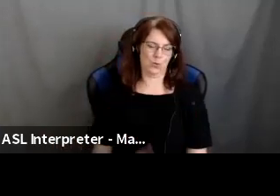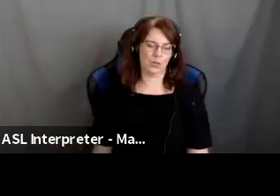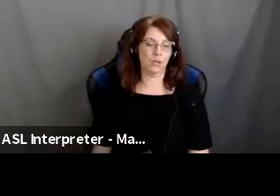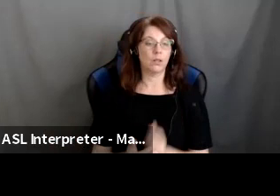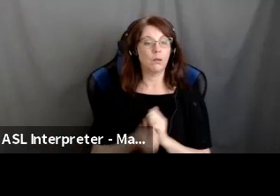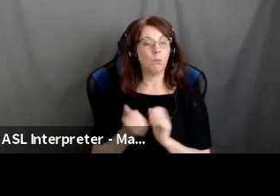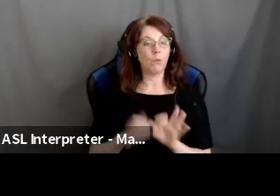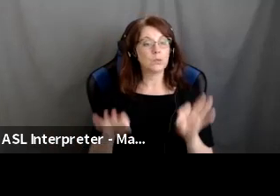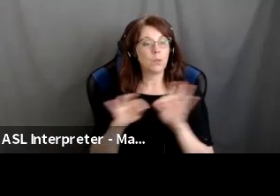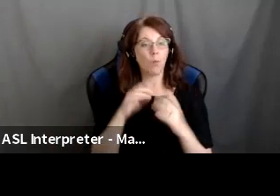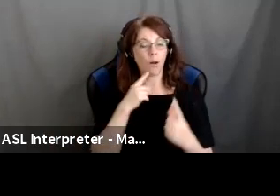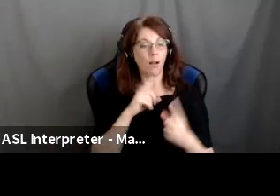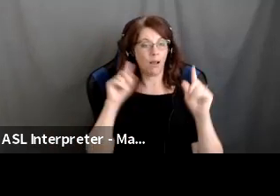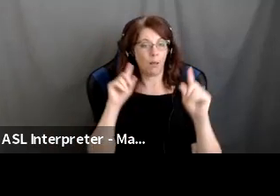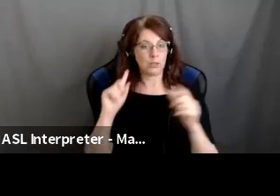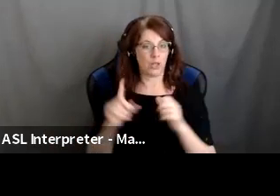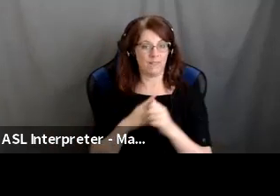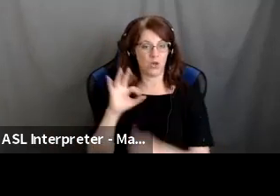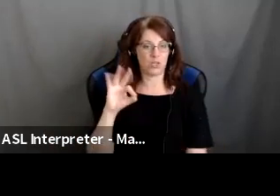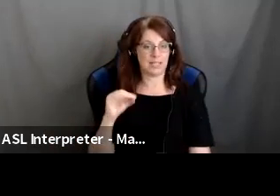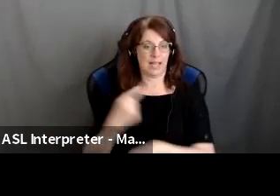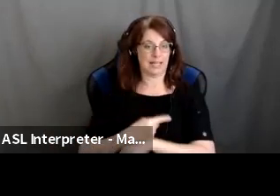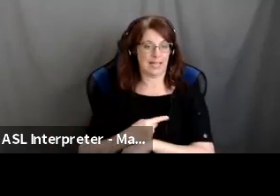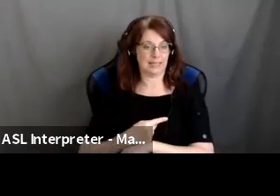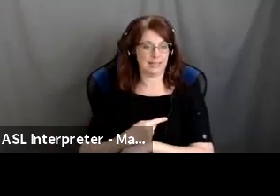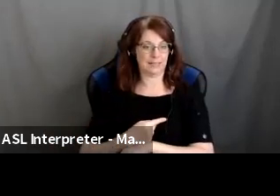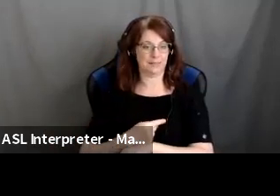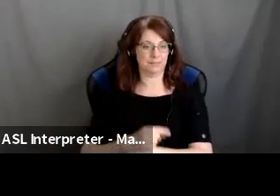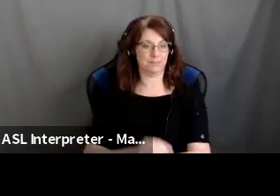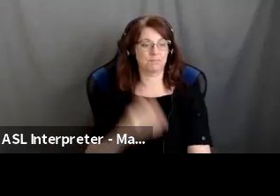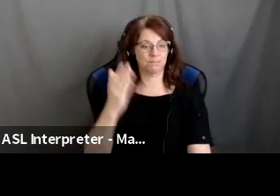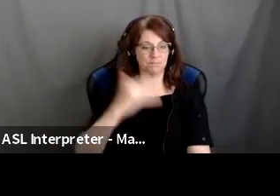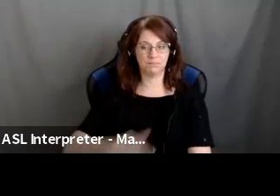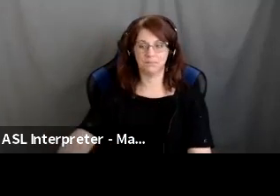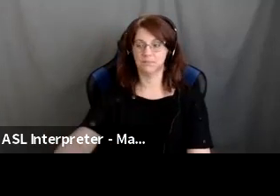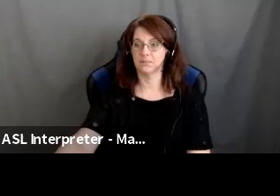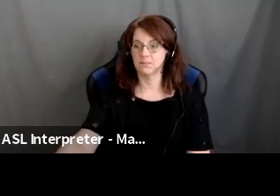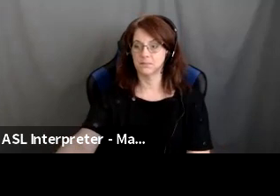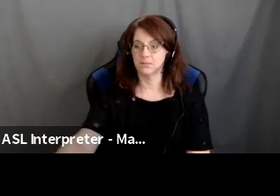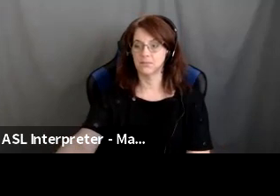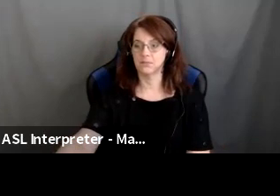thing I can accomplish in the first 90 days? Next slide.